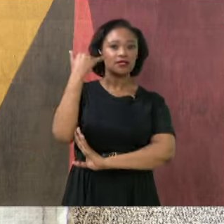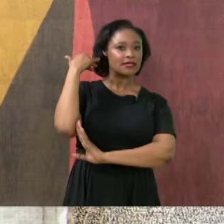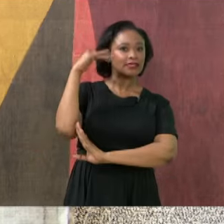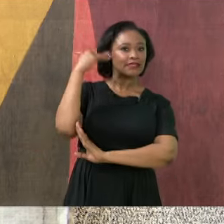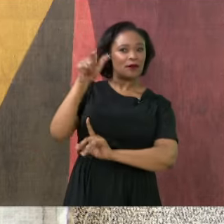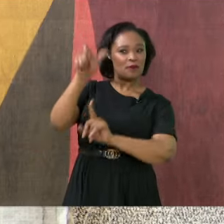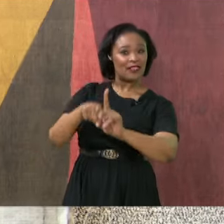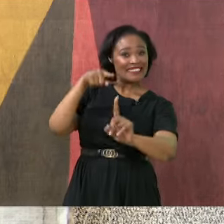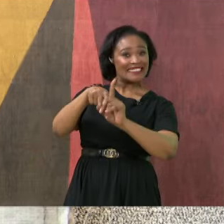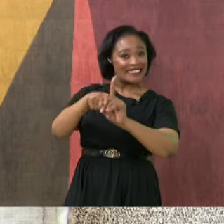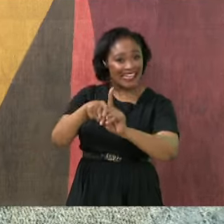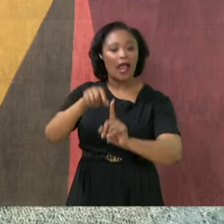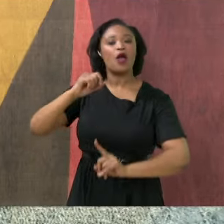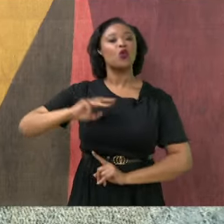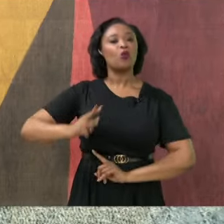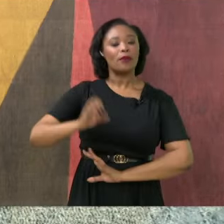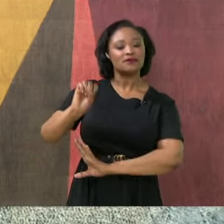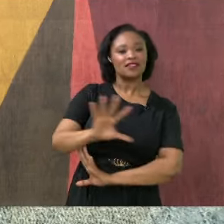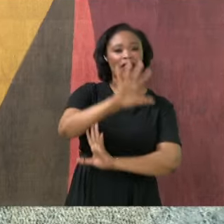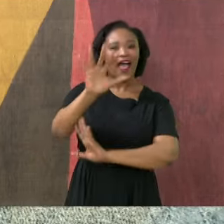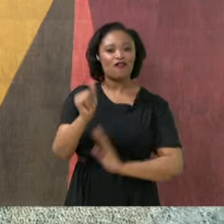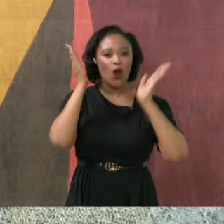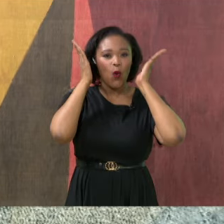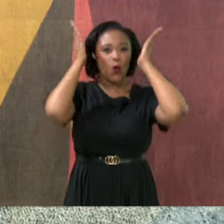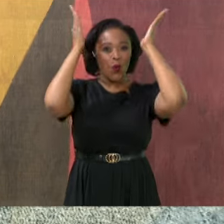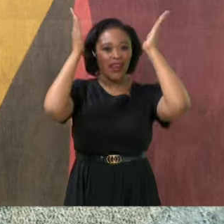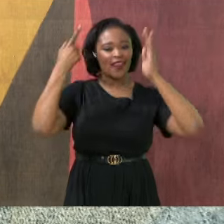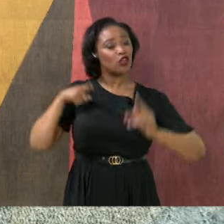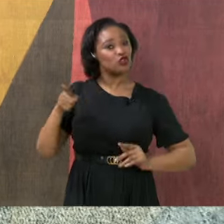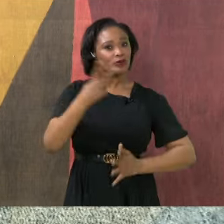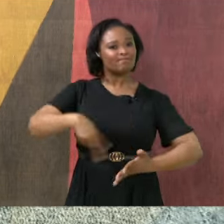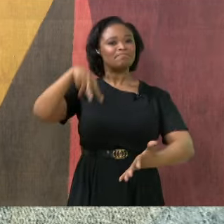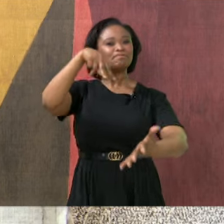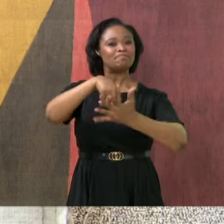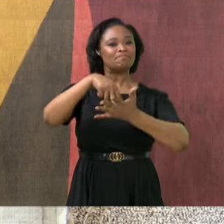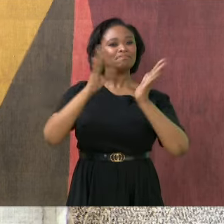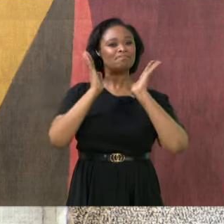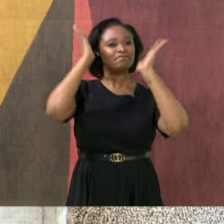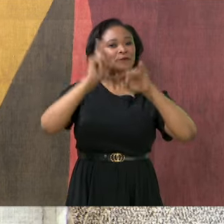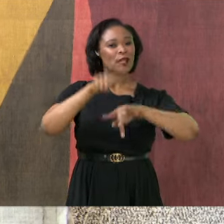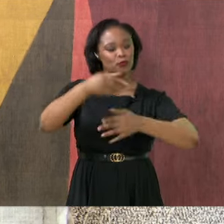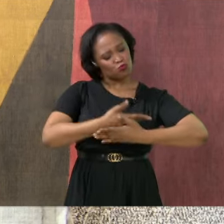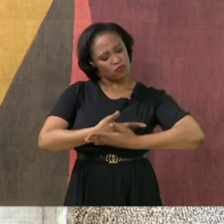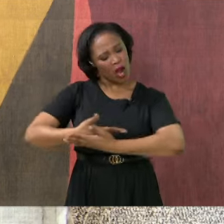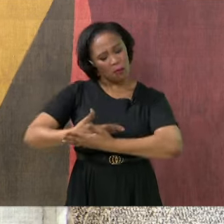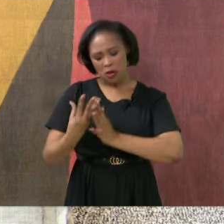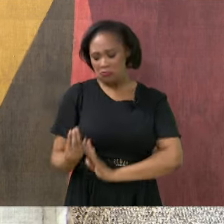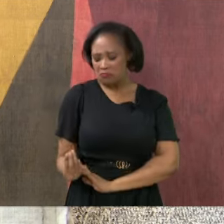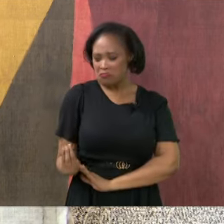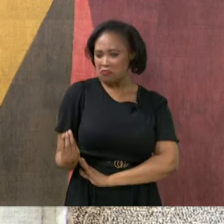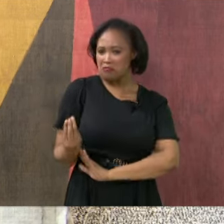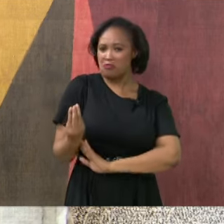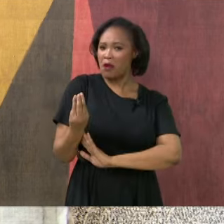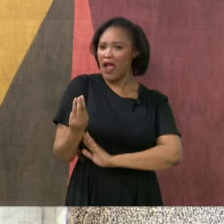named Mia LaRue. She's taken the crown, she's standing tall, and from being a young little baby whose life absolutely changed